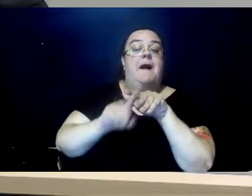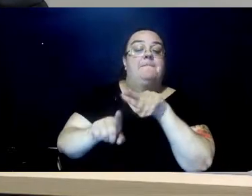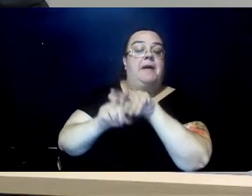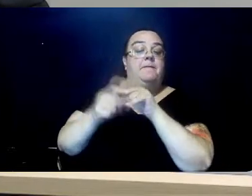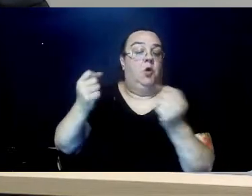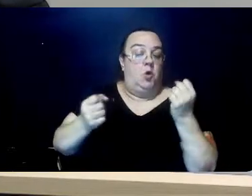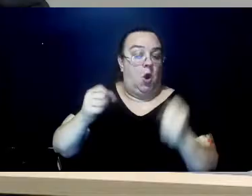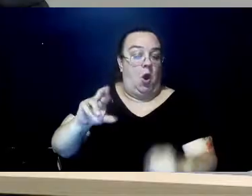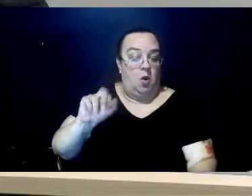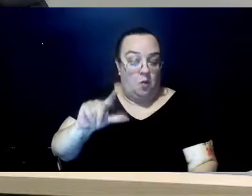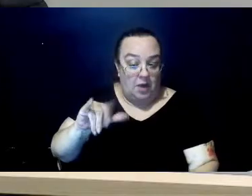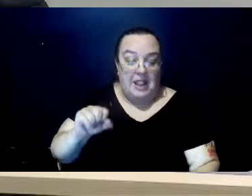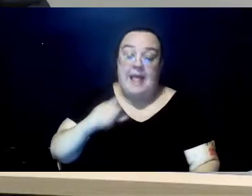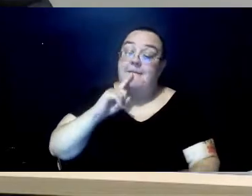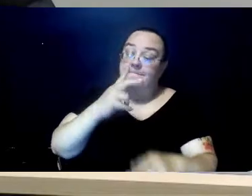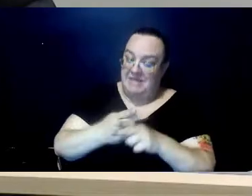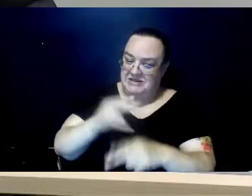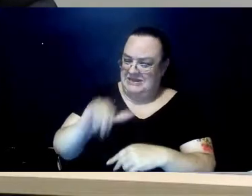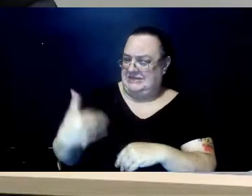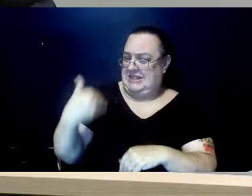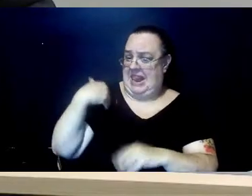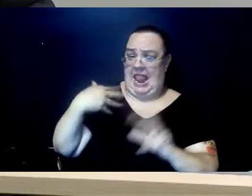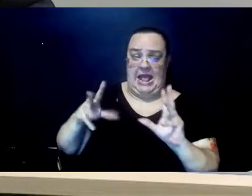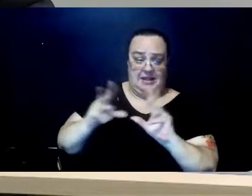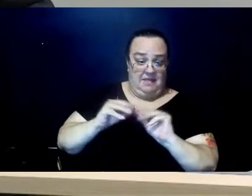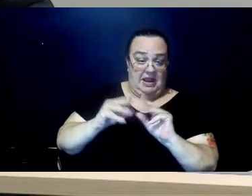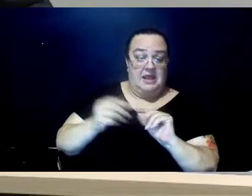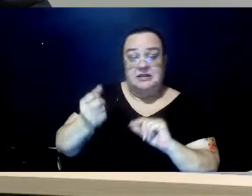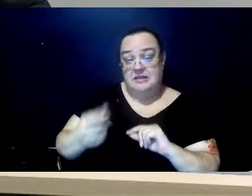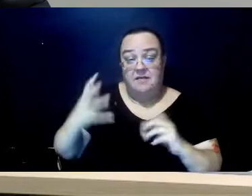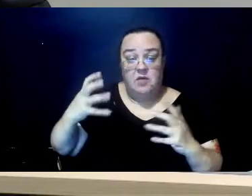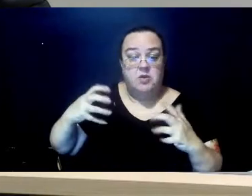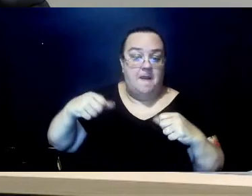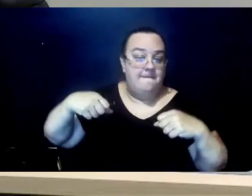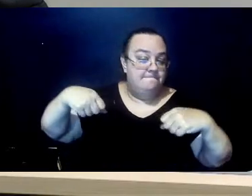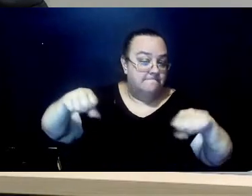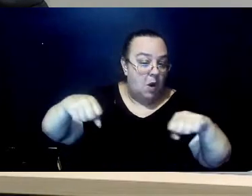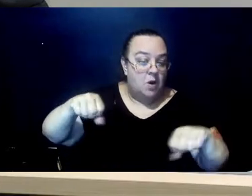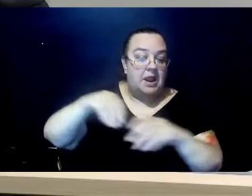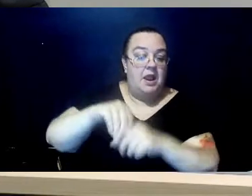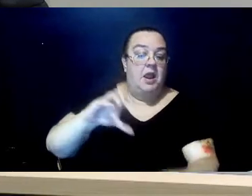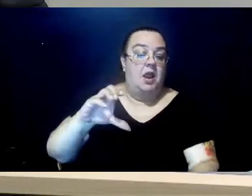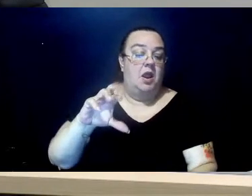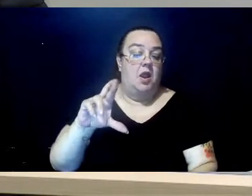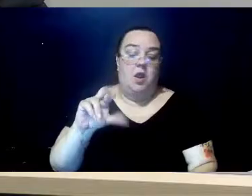the hundreds of motorcycles that gathered over in Craftsman Circle and